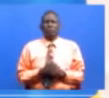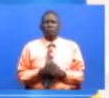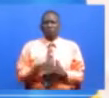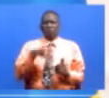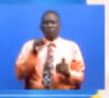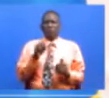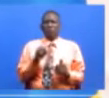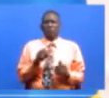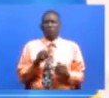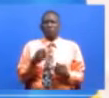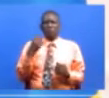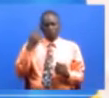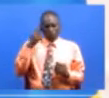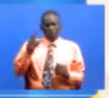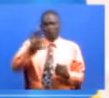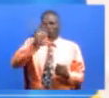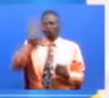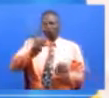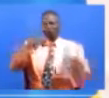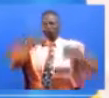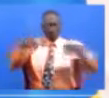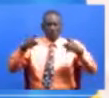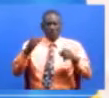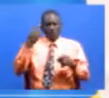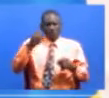mm-hmm. so for Africa to succeed.